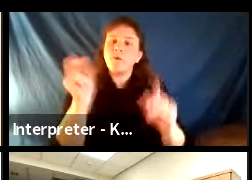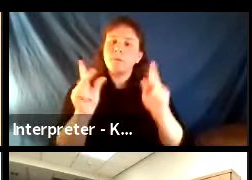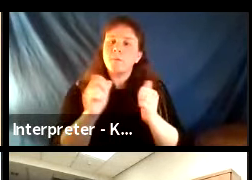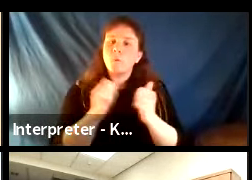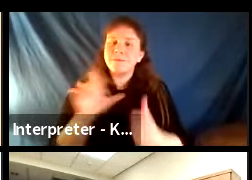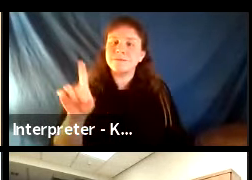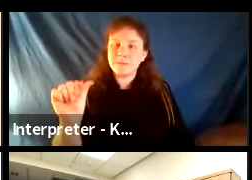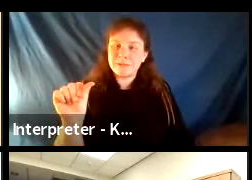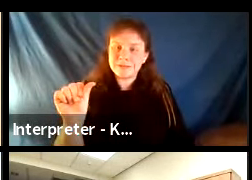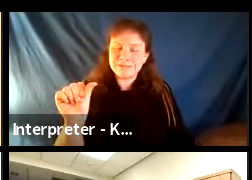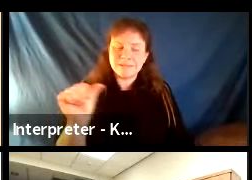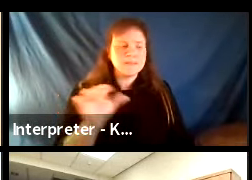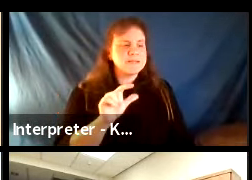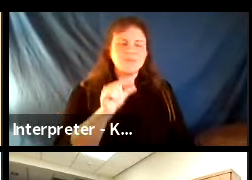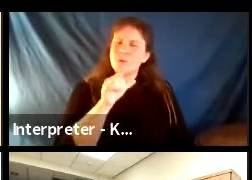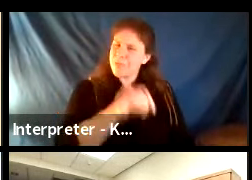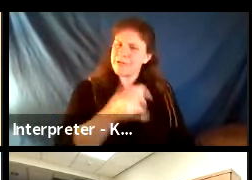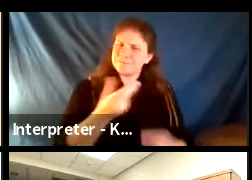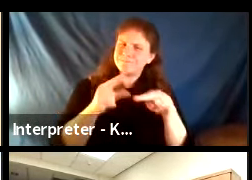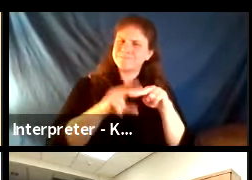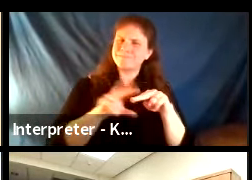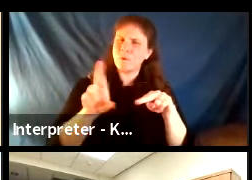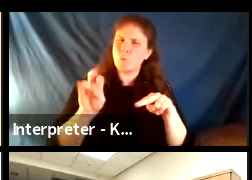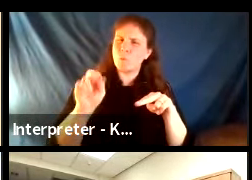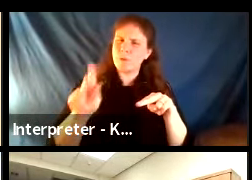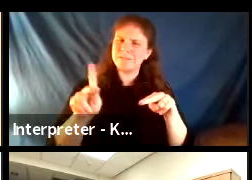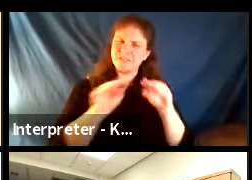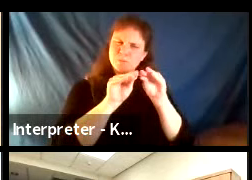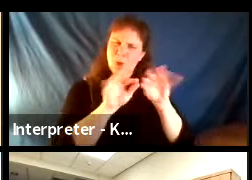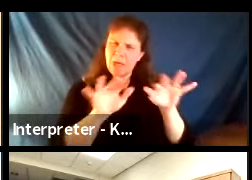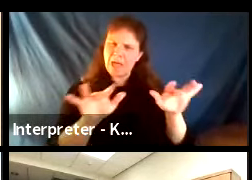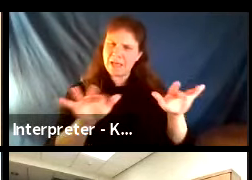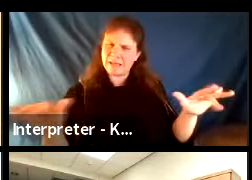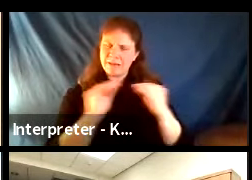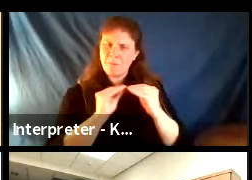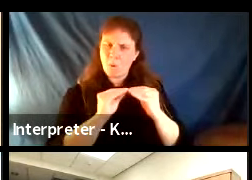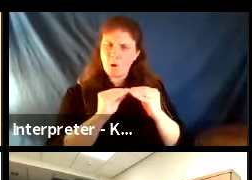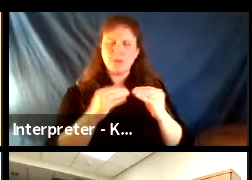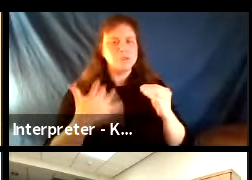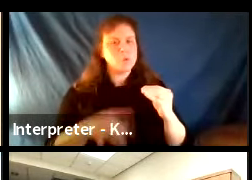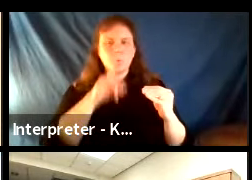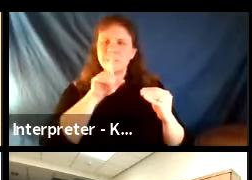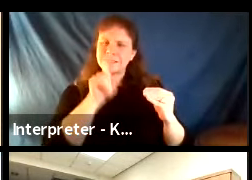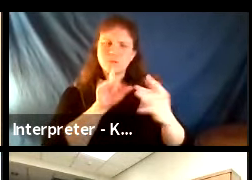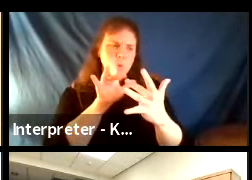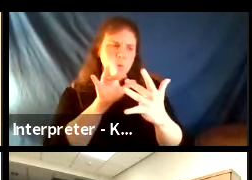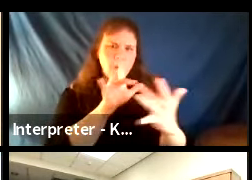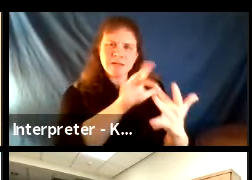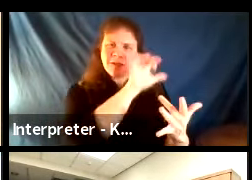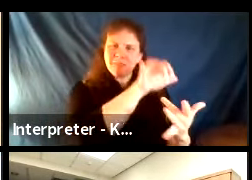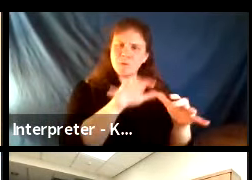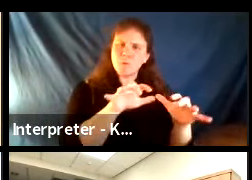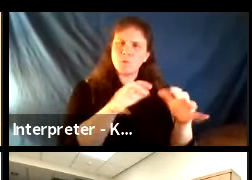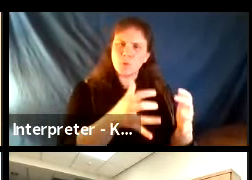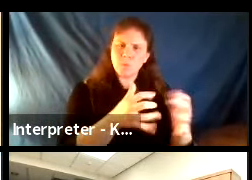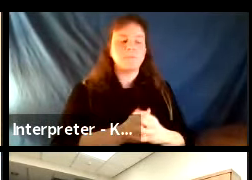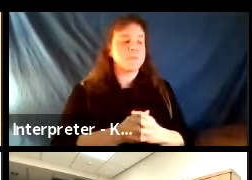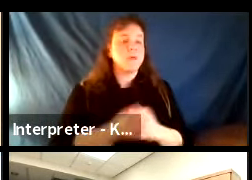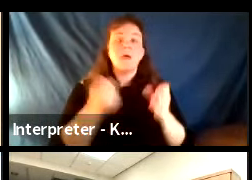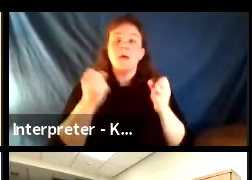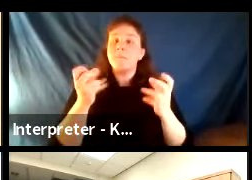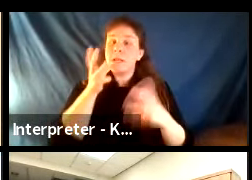risk of spreading that way as well. It's a real reason to reach this group. Many of the parents who are taking care of